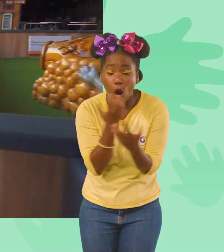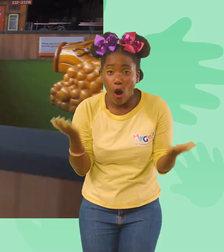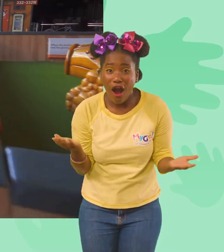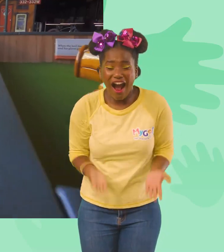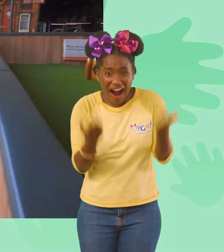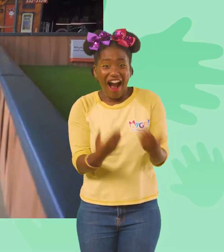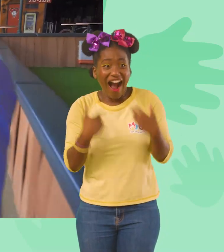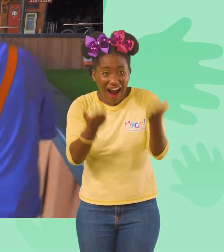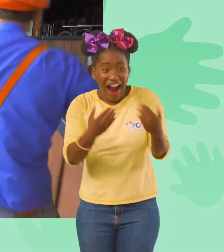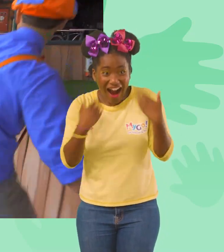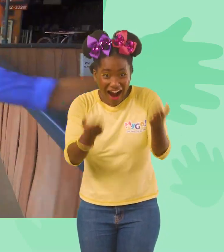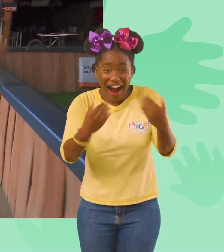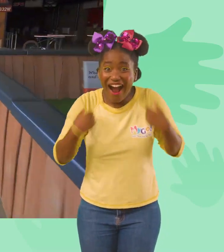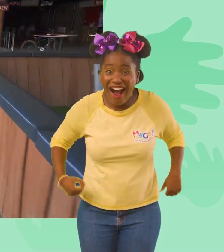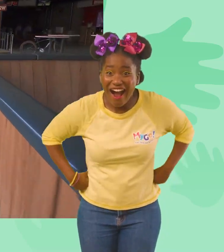Come on!